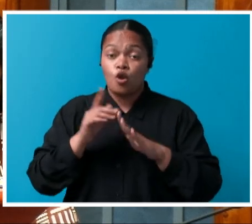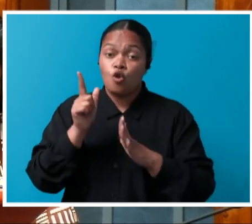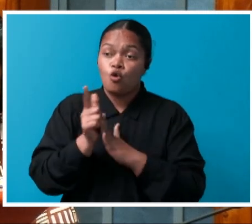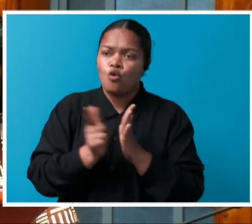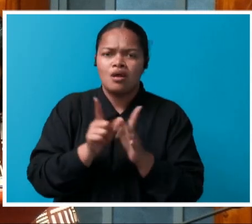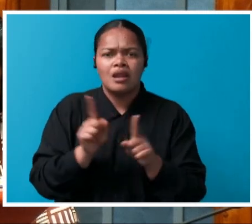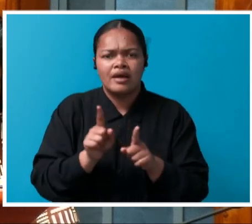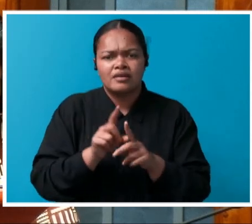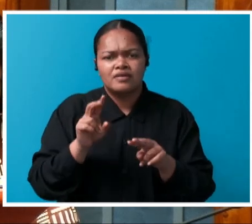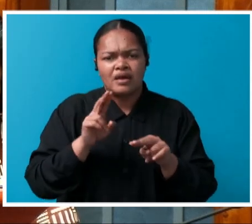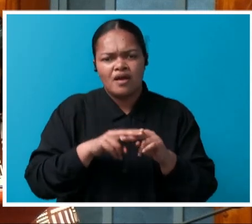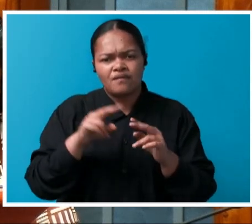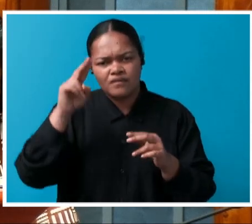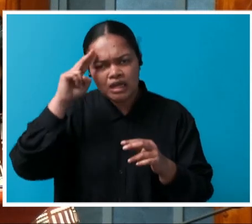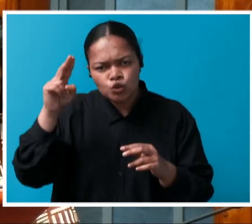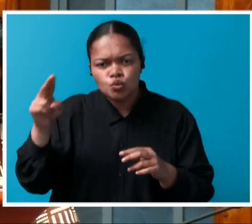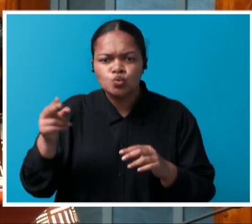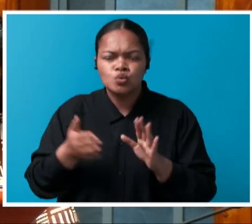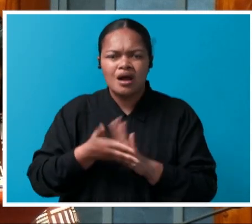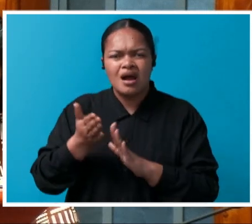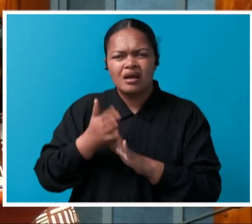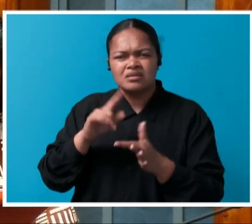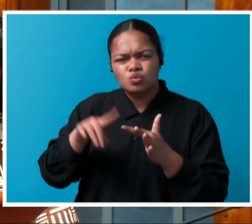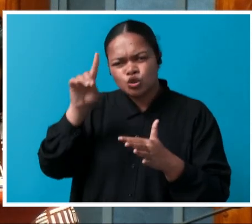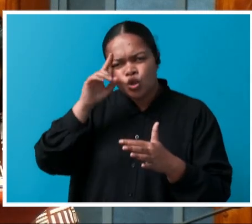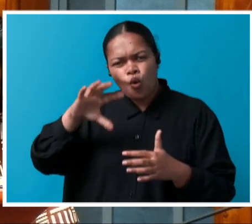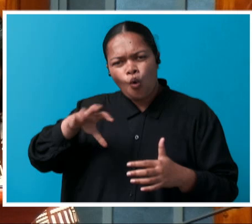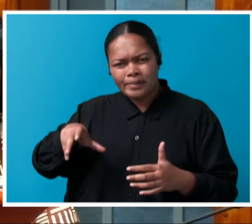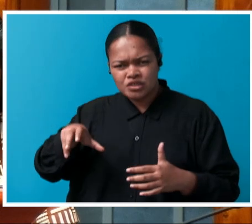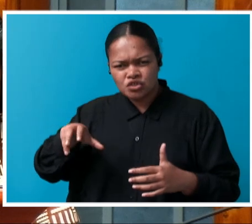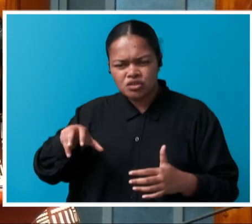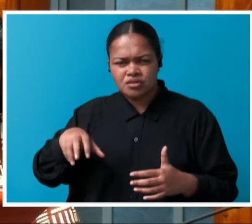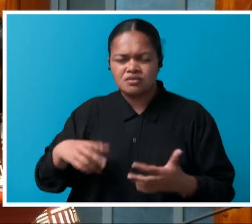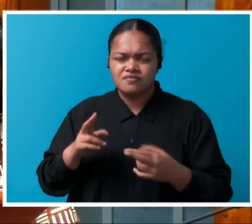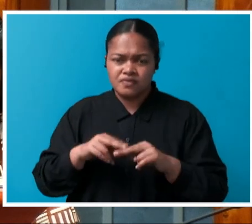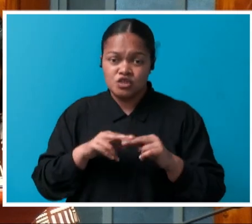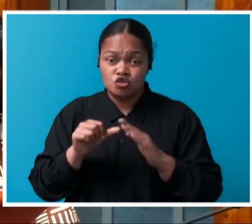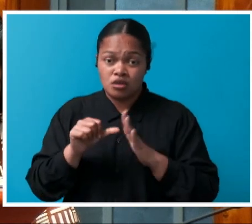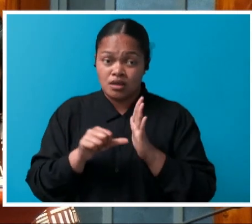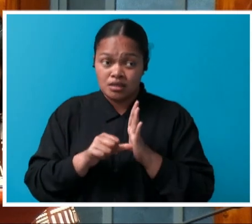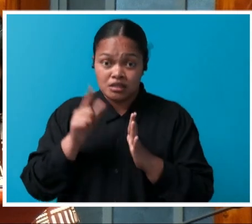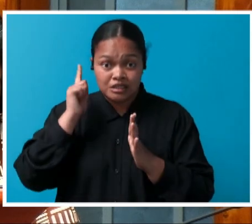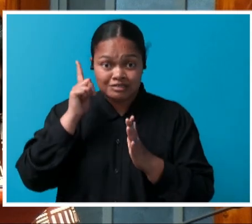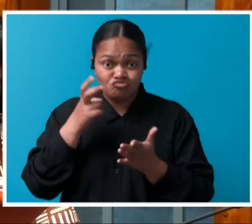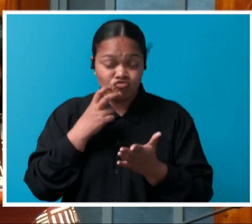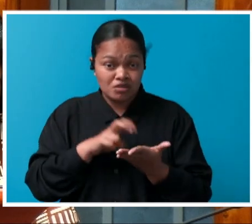of the Fiji National University, the Higher Education Commission, the Fiji Act, the Teacher